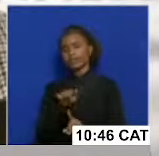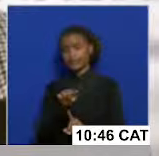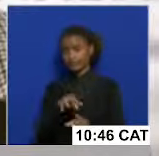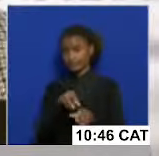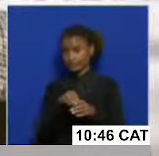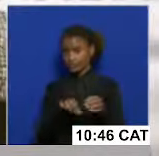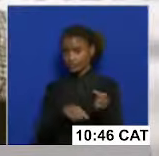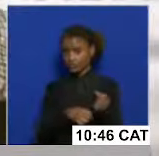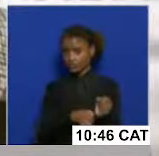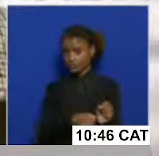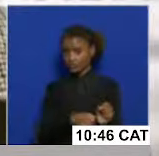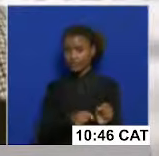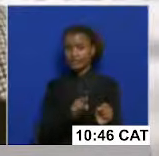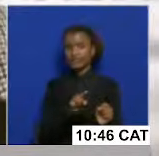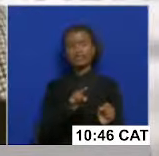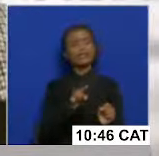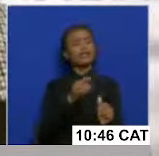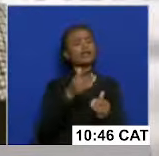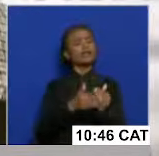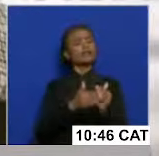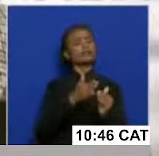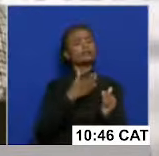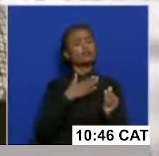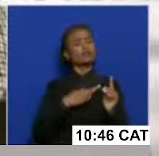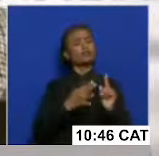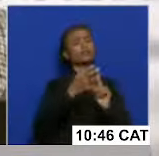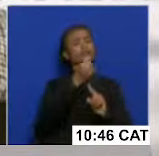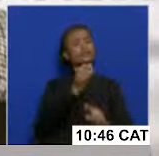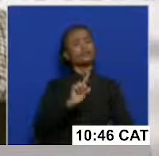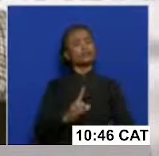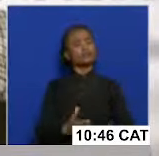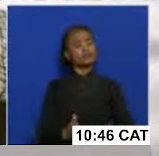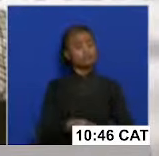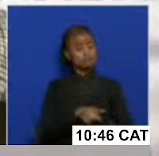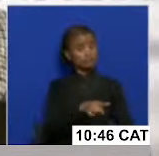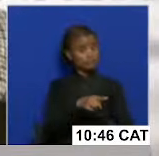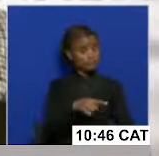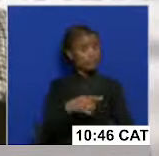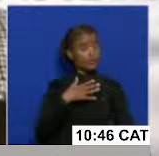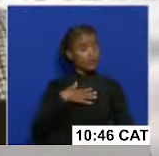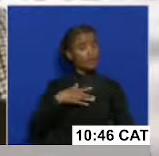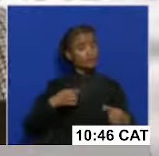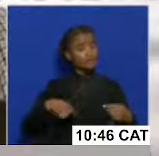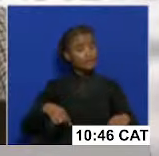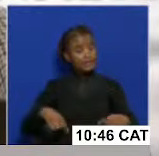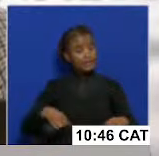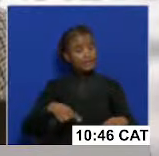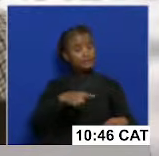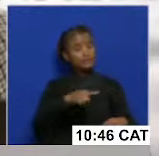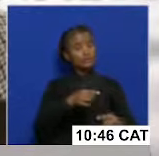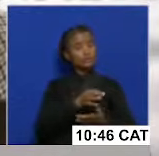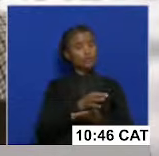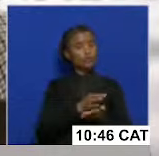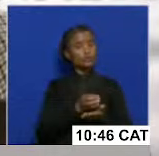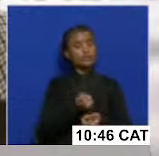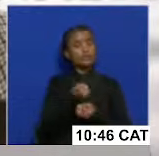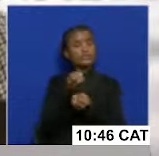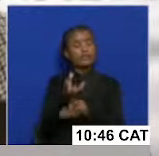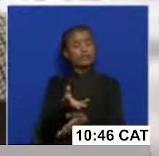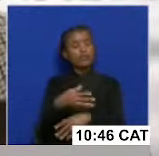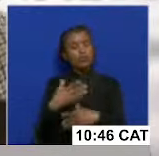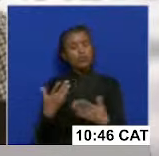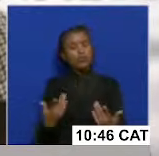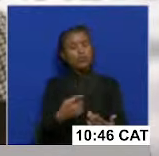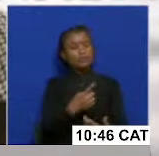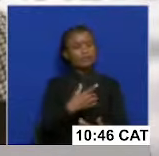Were you trying to scare the owner to giving up the stones, or was the aim to make him feel comfortable that these are